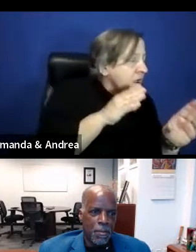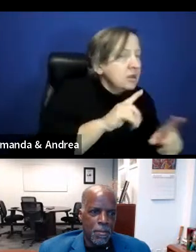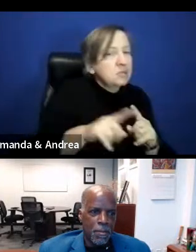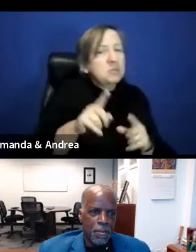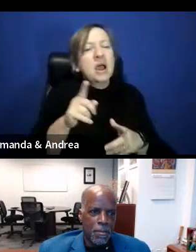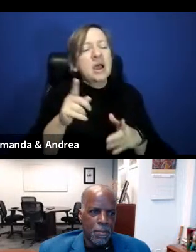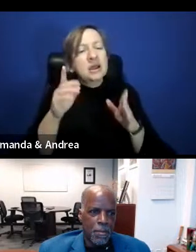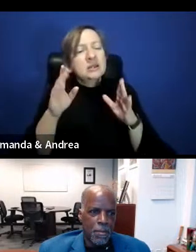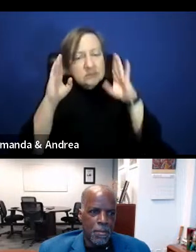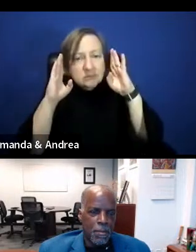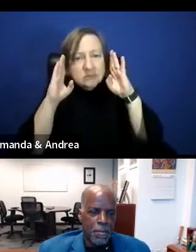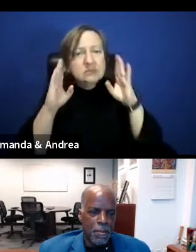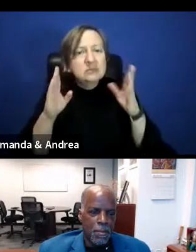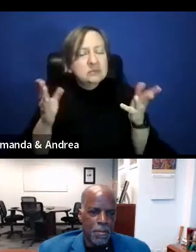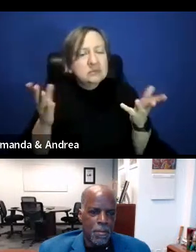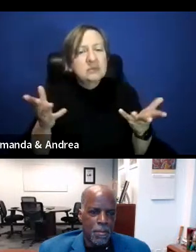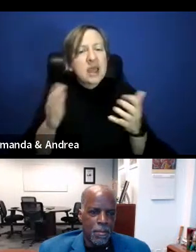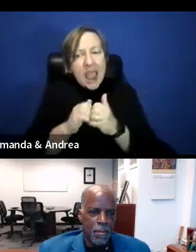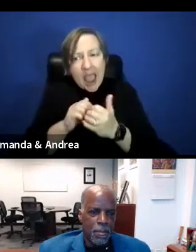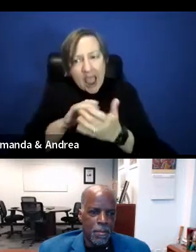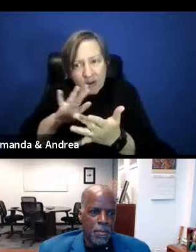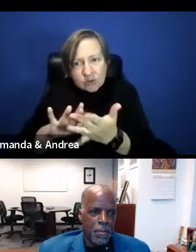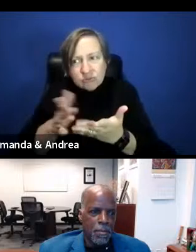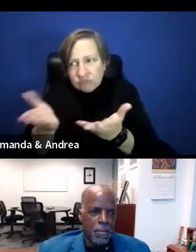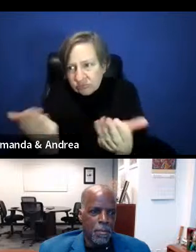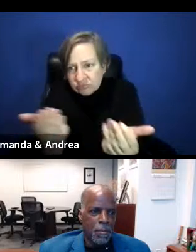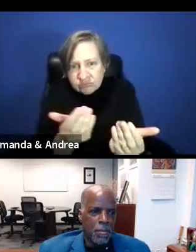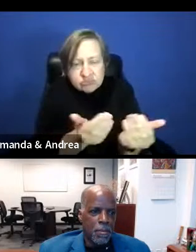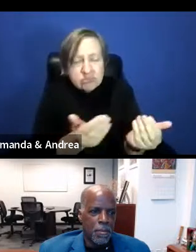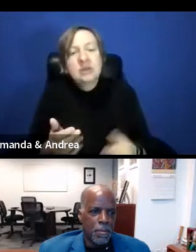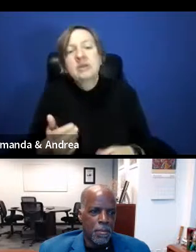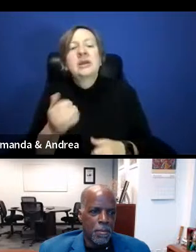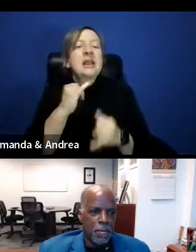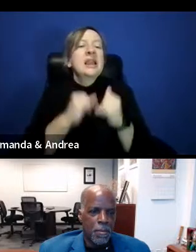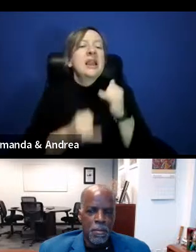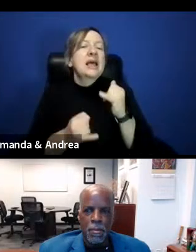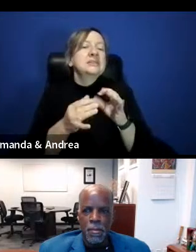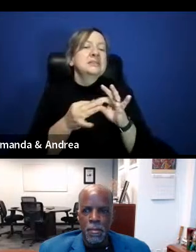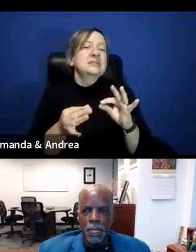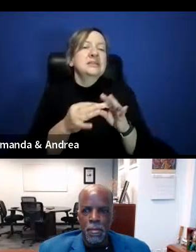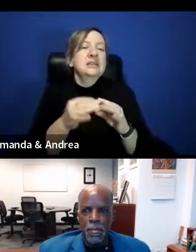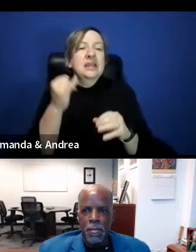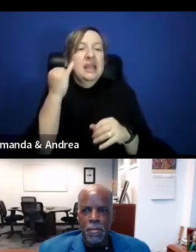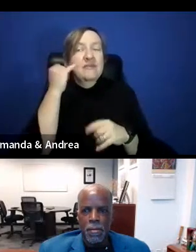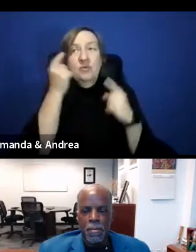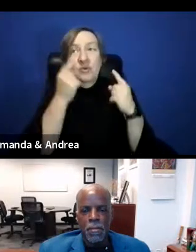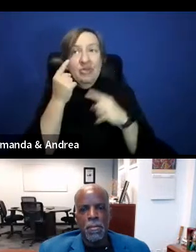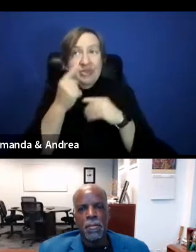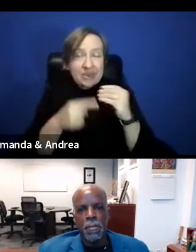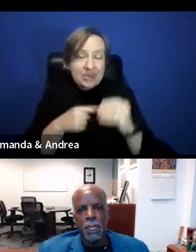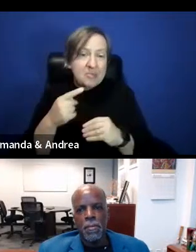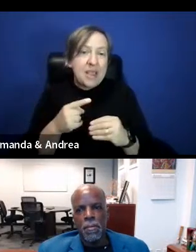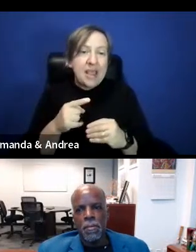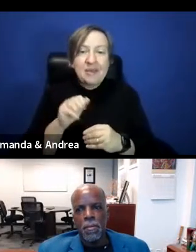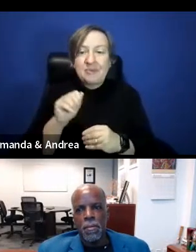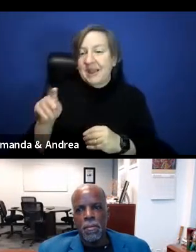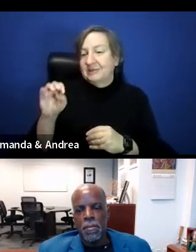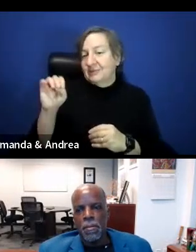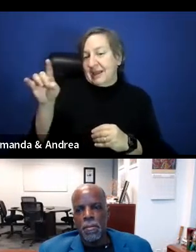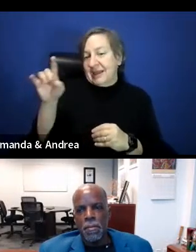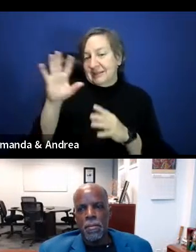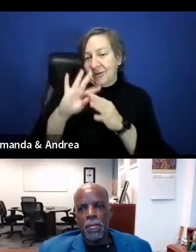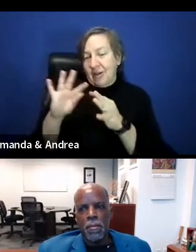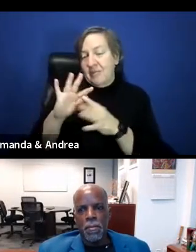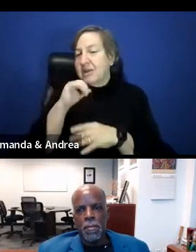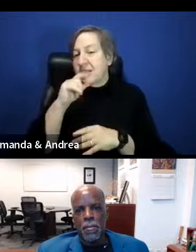thinking about how you're reaching out to. The last thing that I'll leave you with is that, when we think about, back to Ed's comment about, yeah, we're